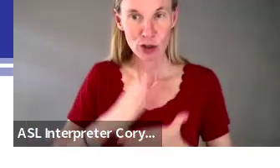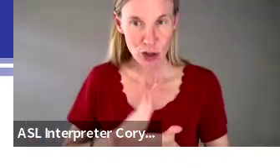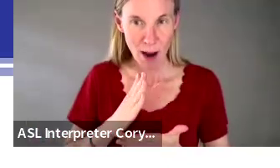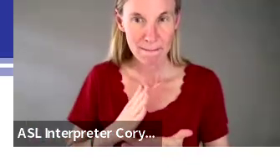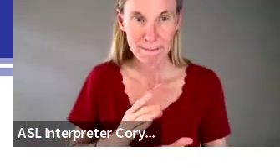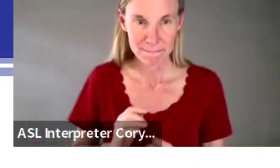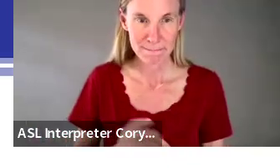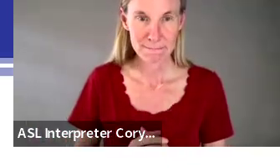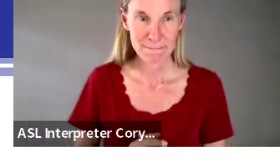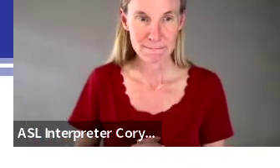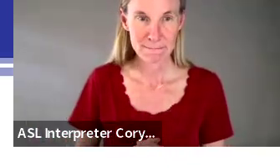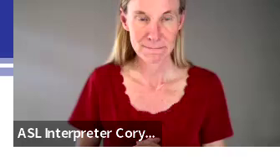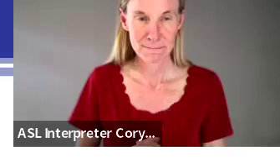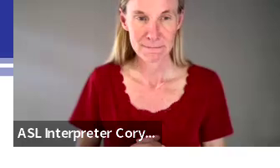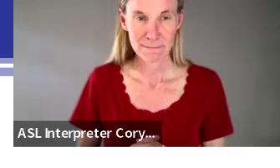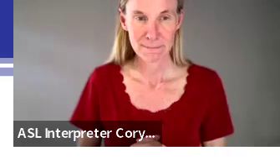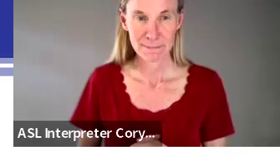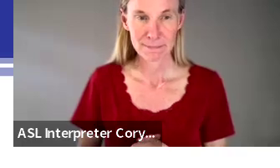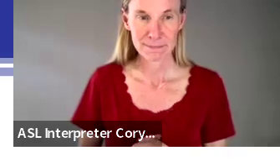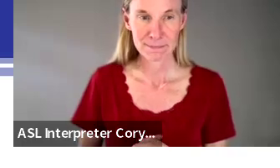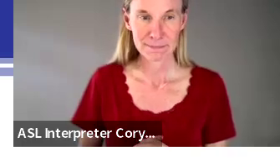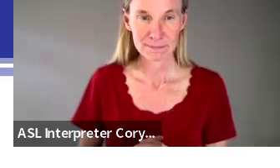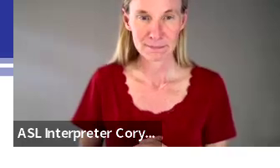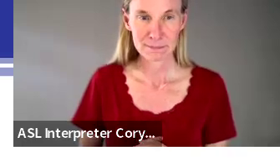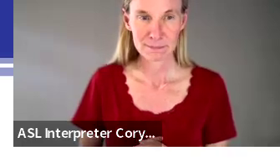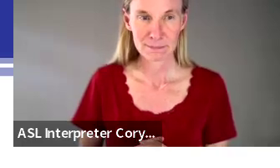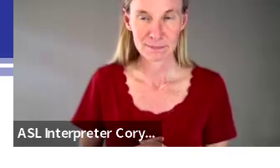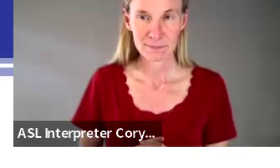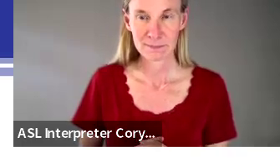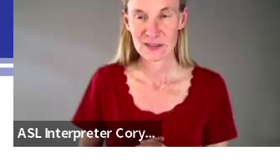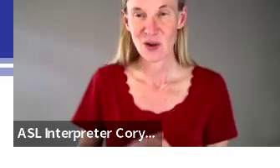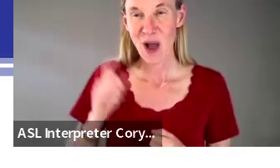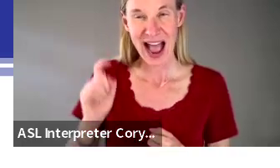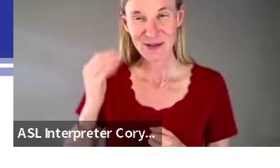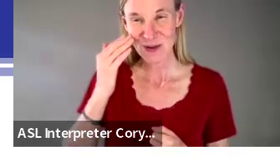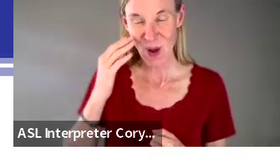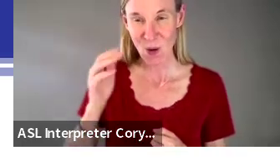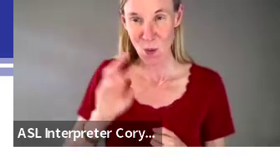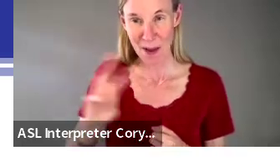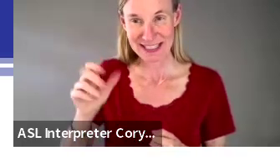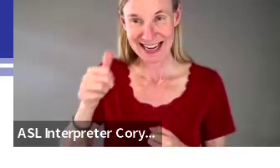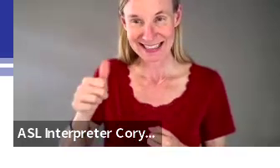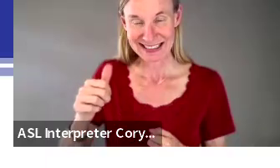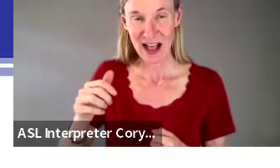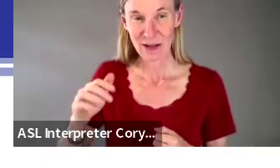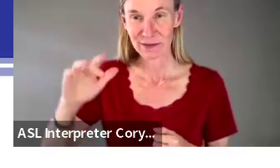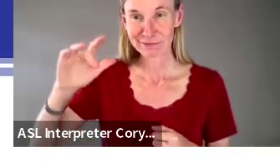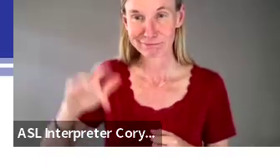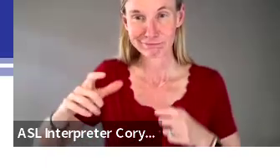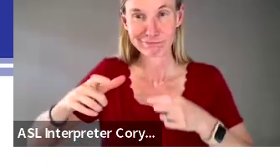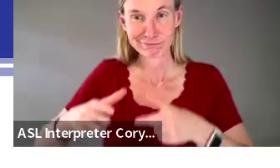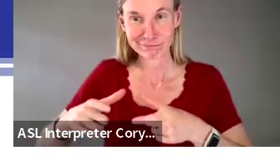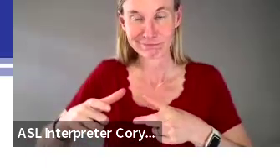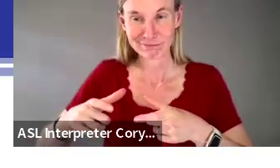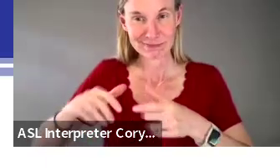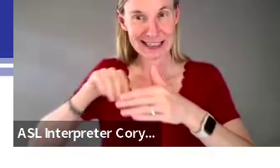actions. So a key in knowing, is the website switch accessible? Is it grouped into